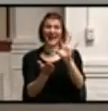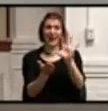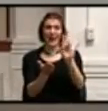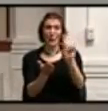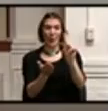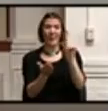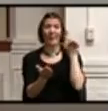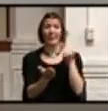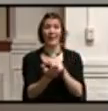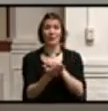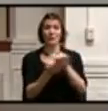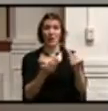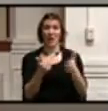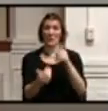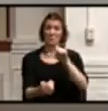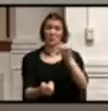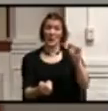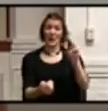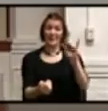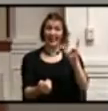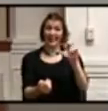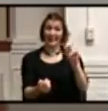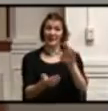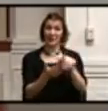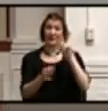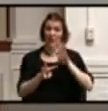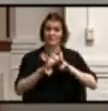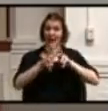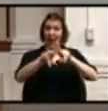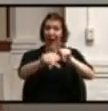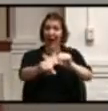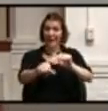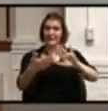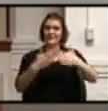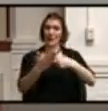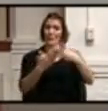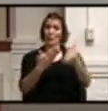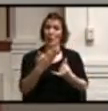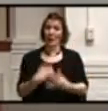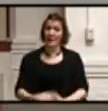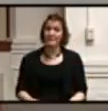$19,981,000, so very close to $20 million to fund all of the town's programs,